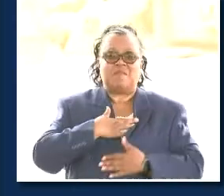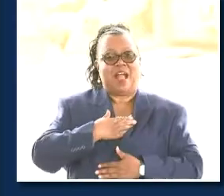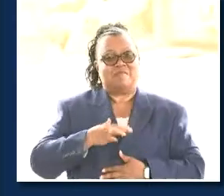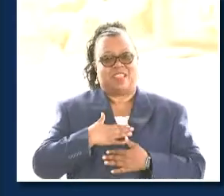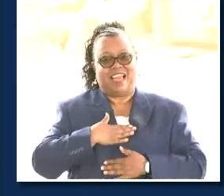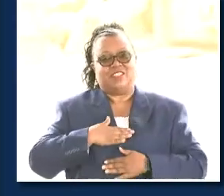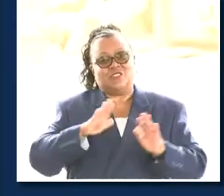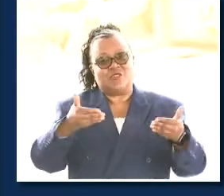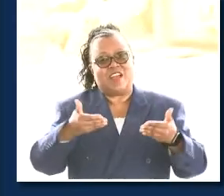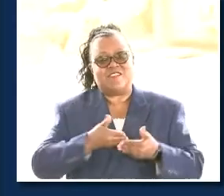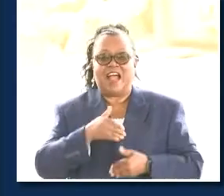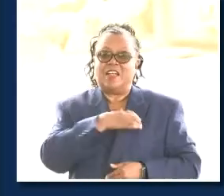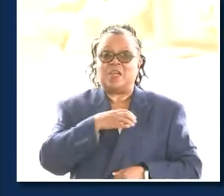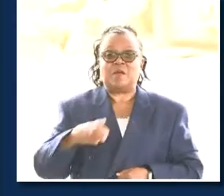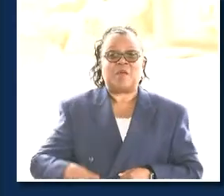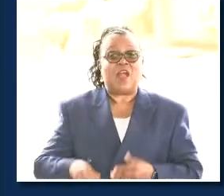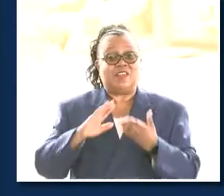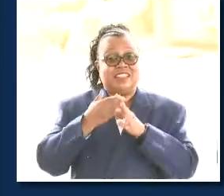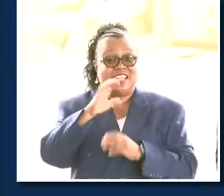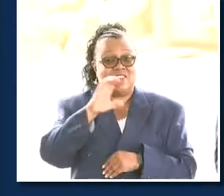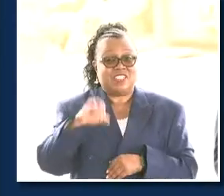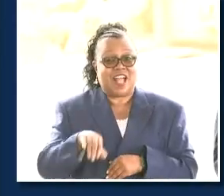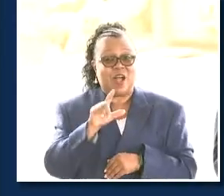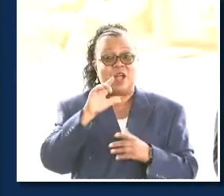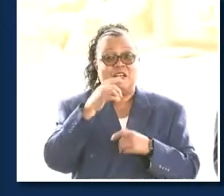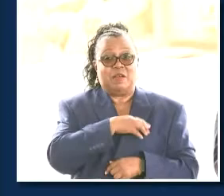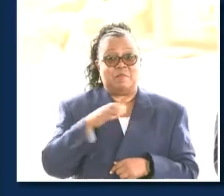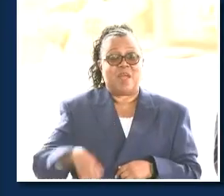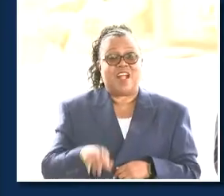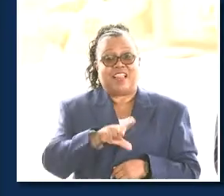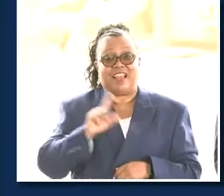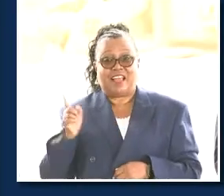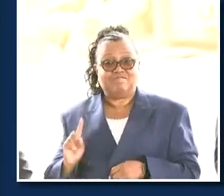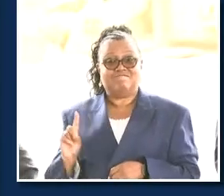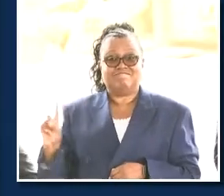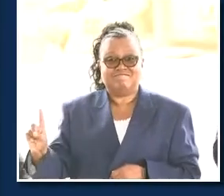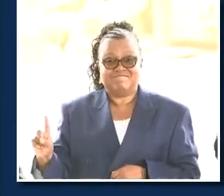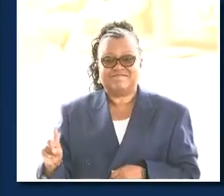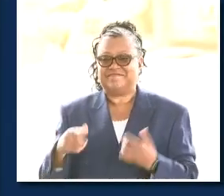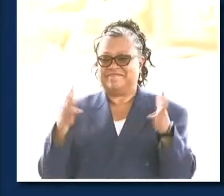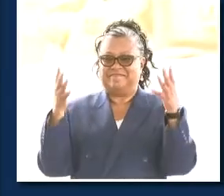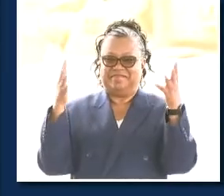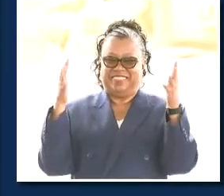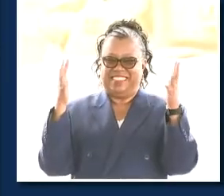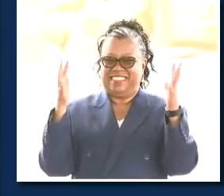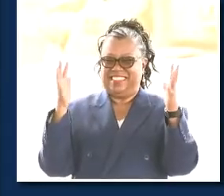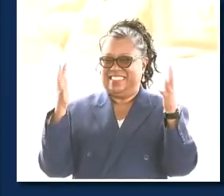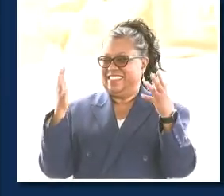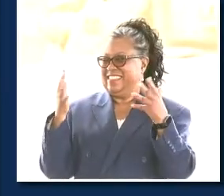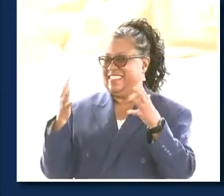pleasure to invite the mayor of the city of Chicago, Mayor Lori Lightfoot, to the podium.